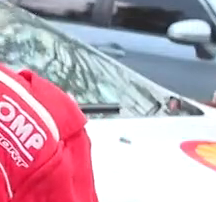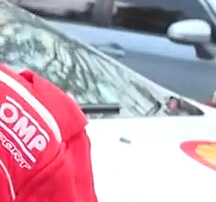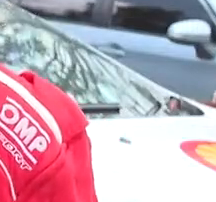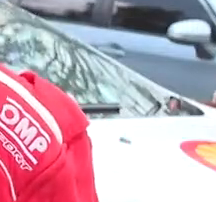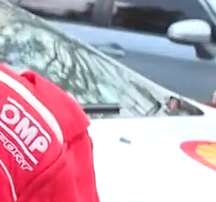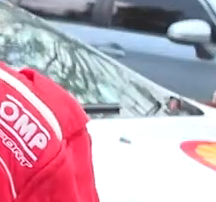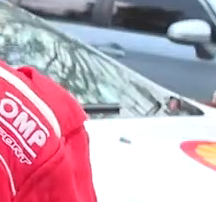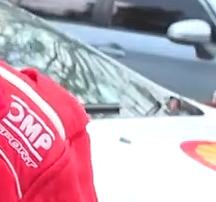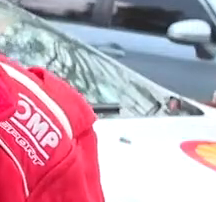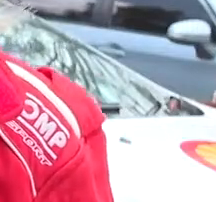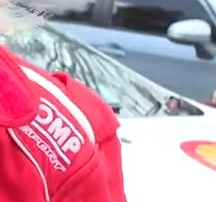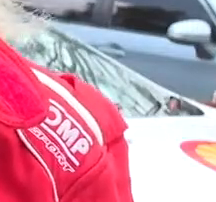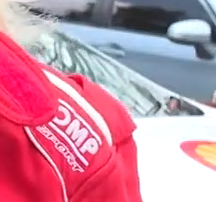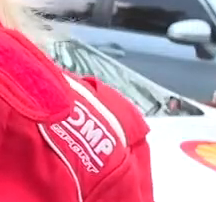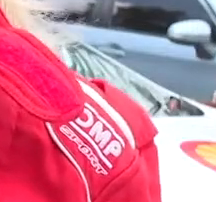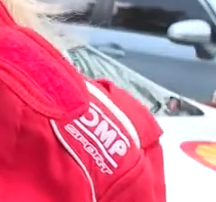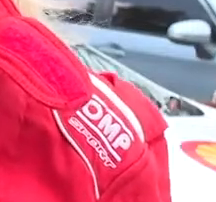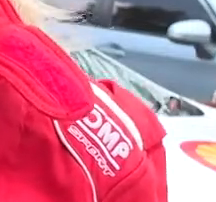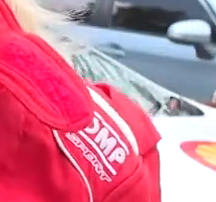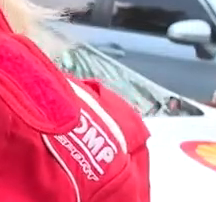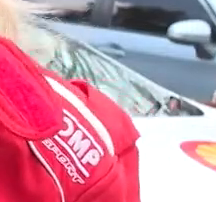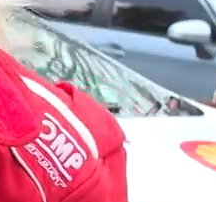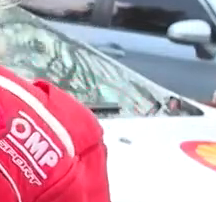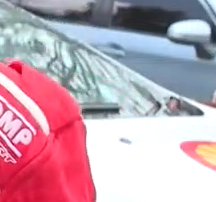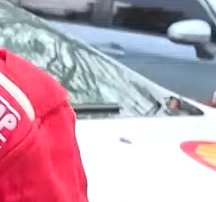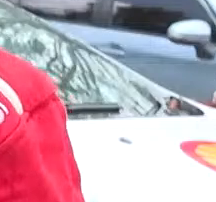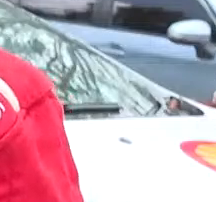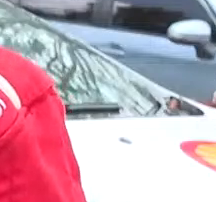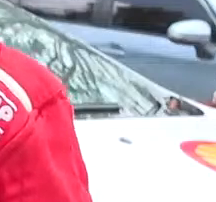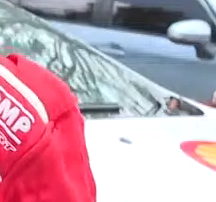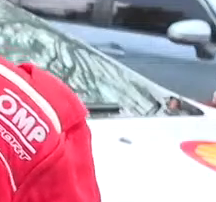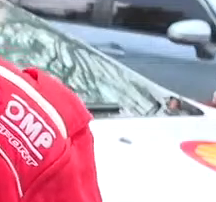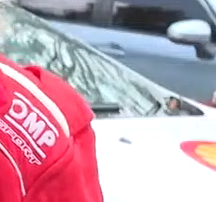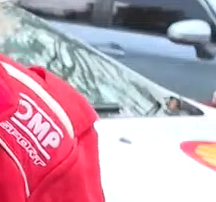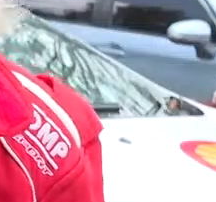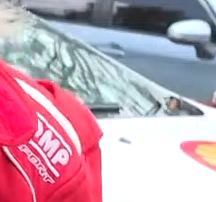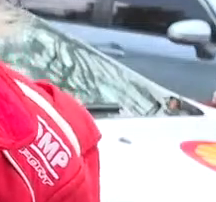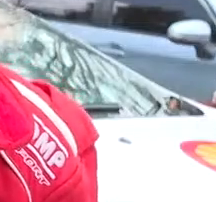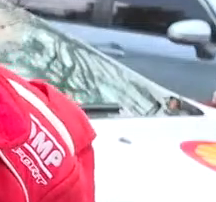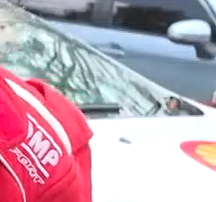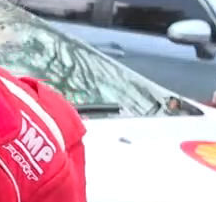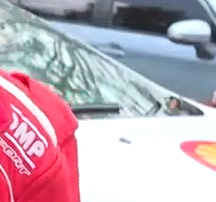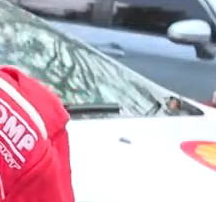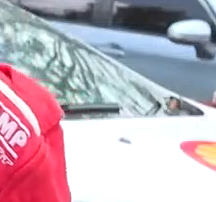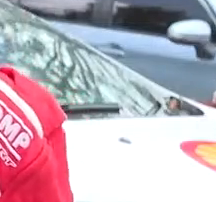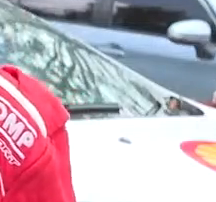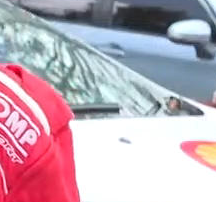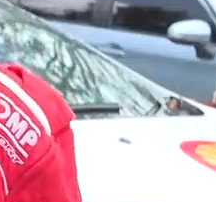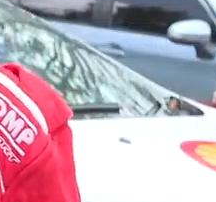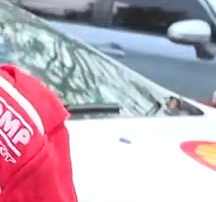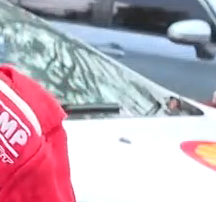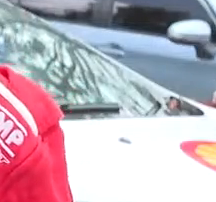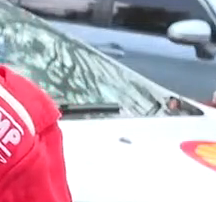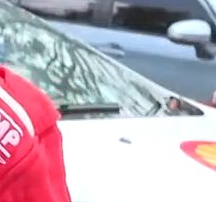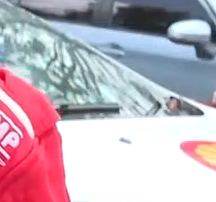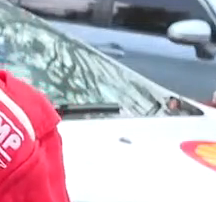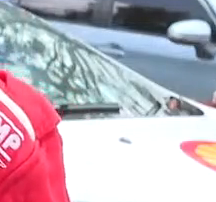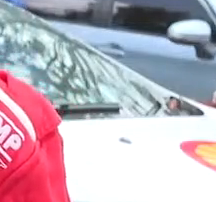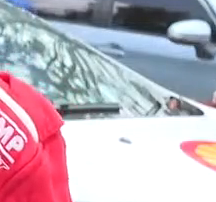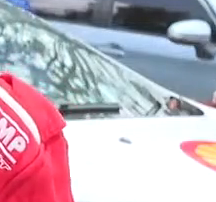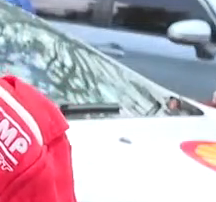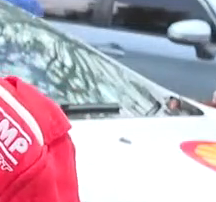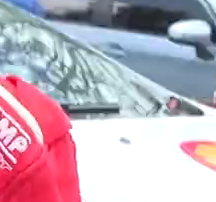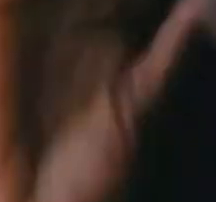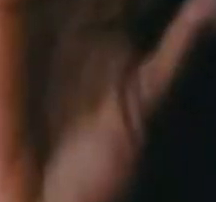nor on the continent. So I'm here today driving in the Talenta Hela ladies team as the driver.